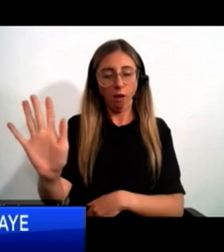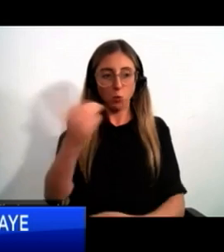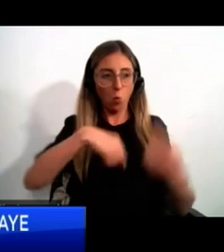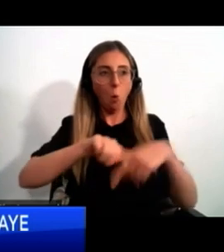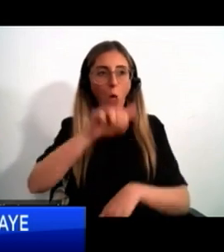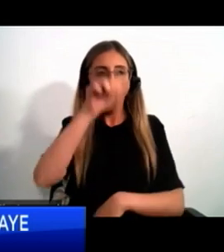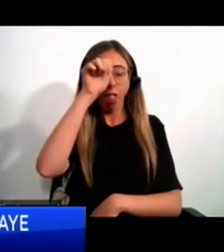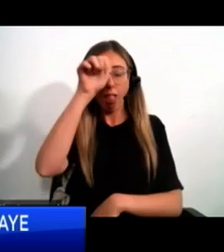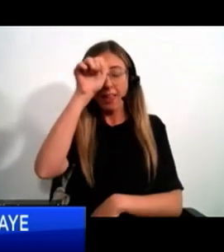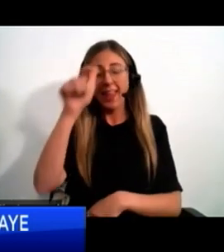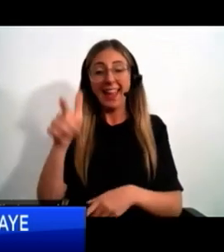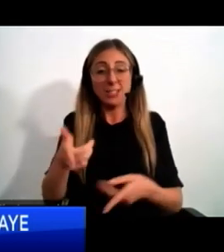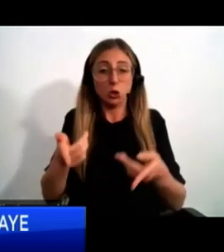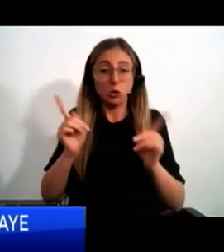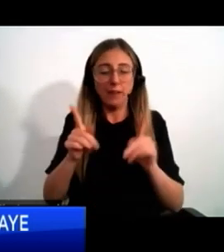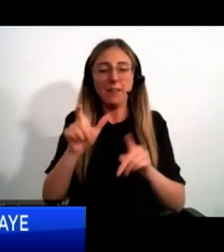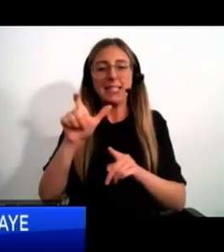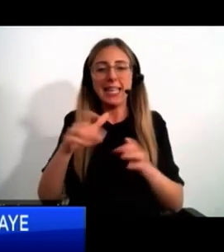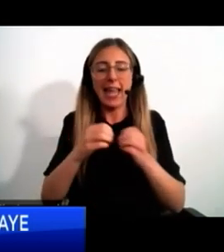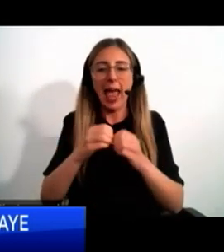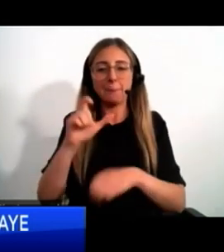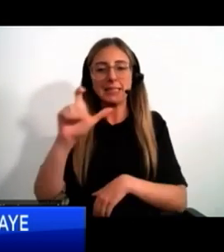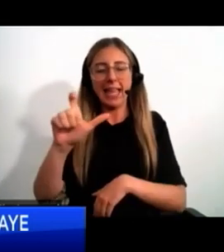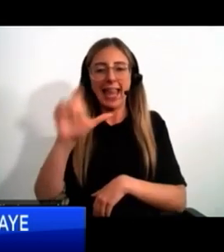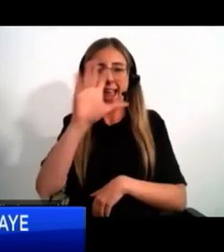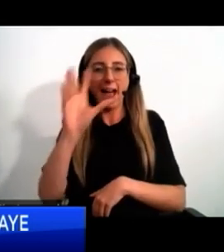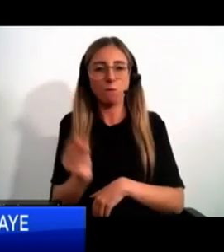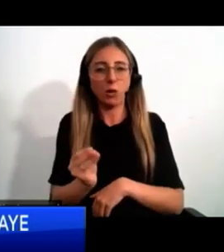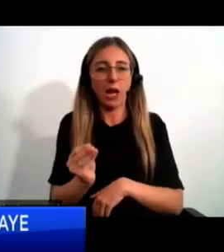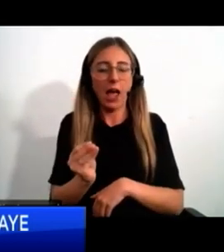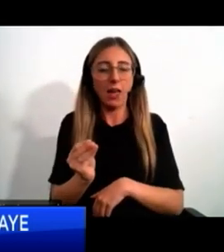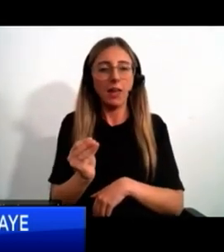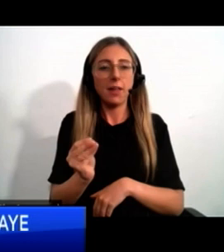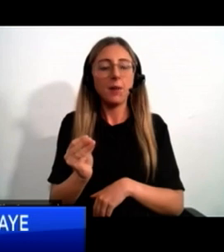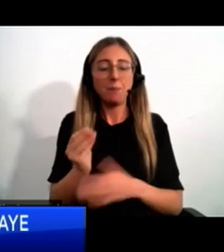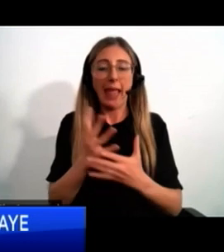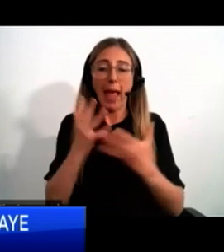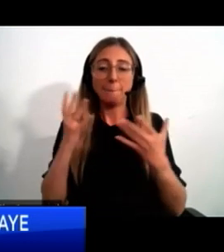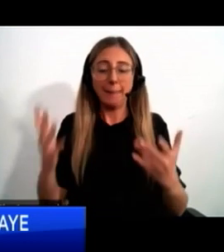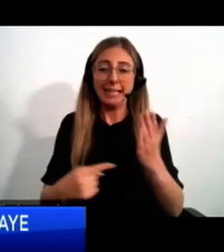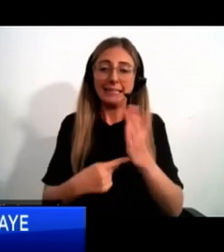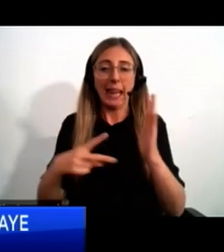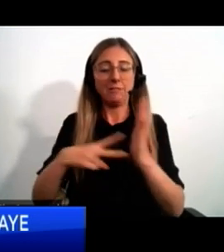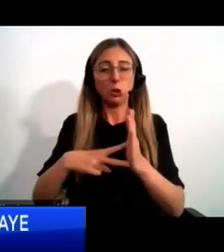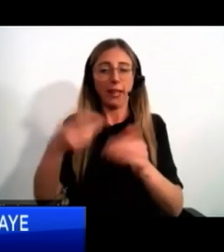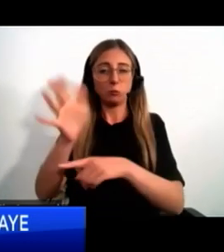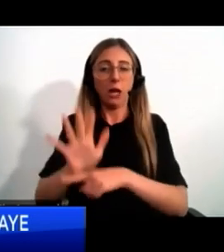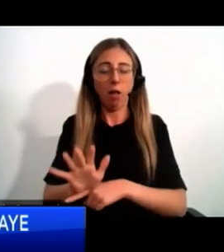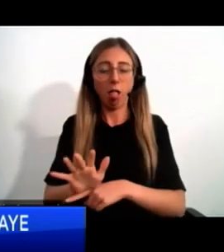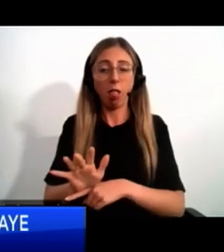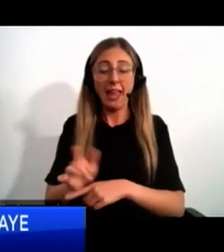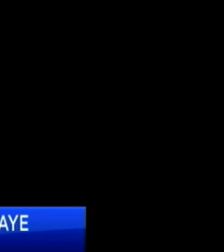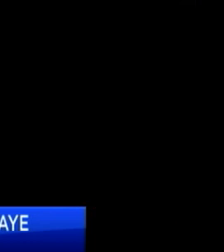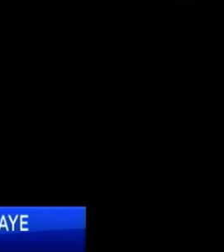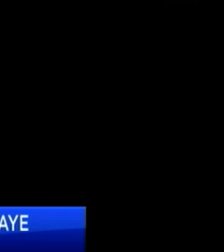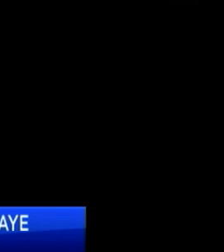all. He's editor-in-chief of CNBC Africa, which is a sub-Saharan, which is actually a sub-Saharan Africa's biggest television channel. He's covered